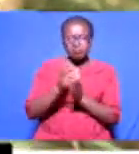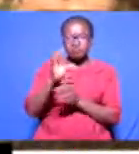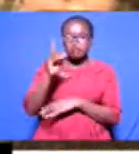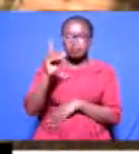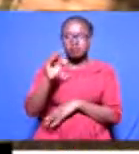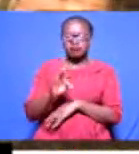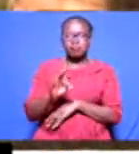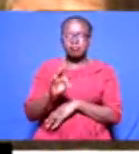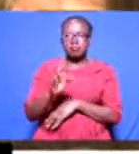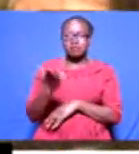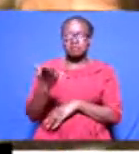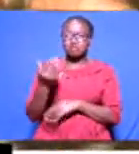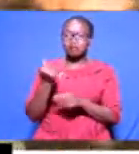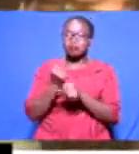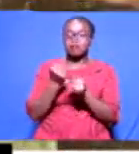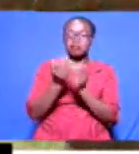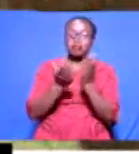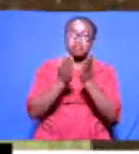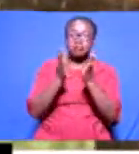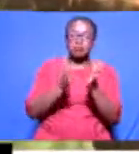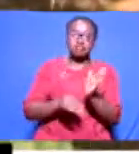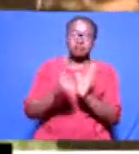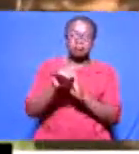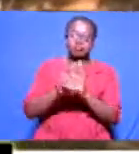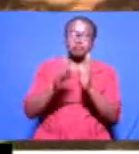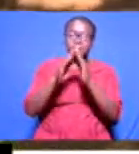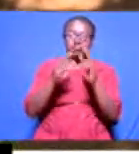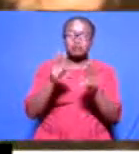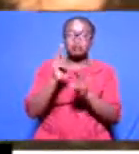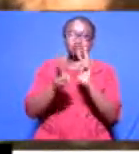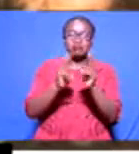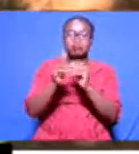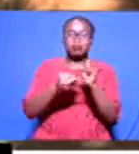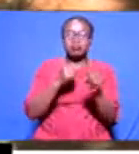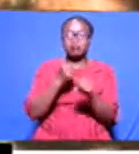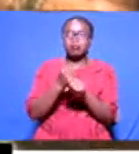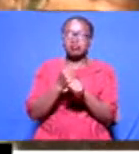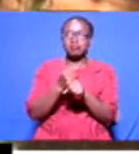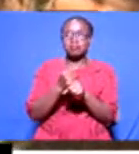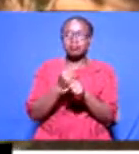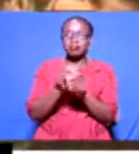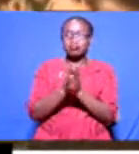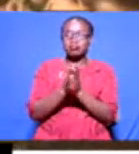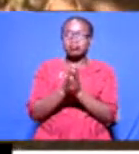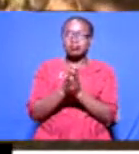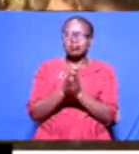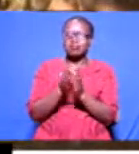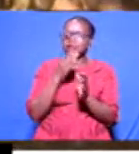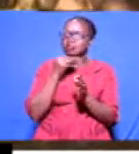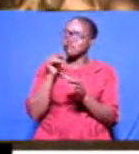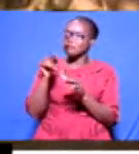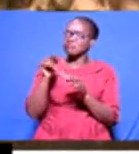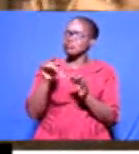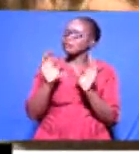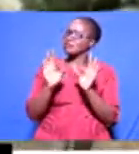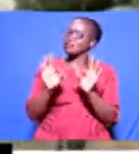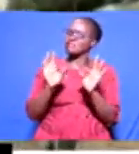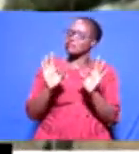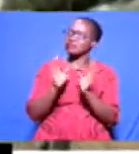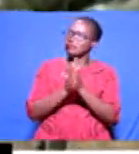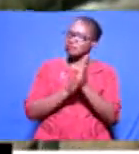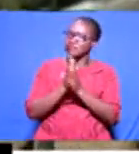Muruga, who worked for Kibaki at State House for 22 years, eulogized Kibaki as an outstanding person with passion for